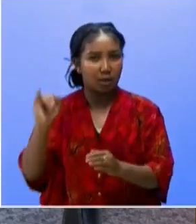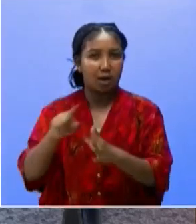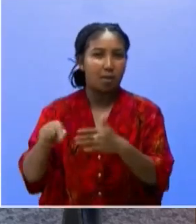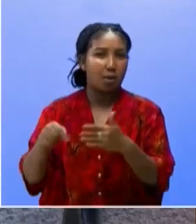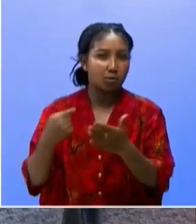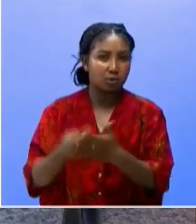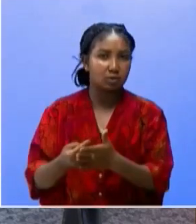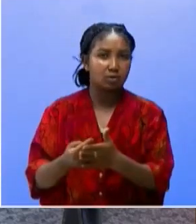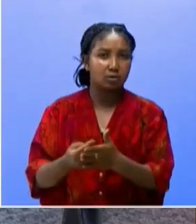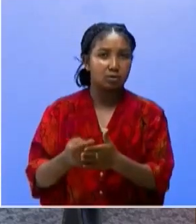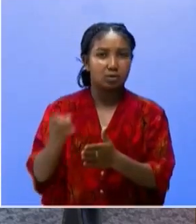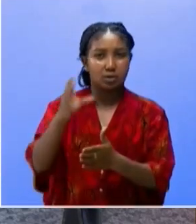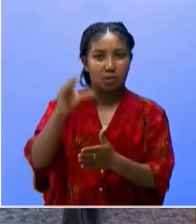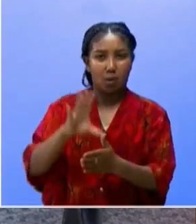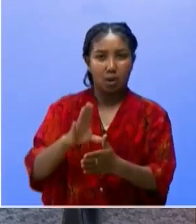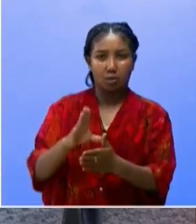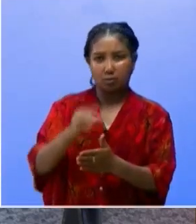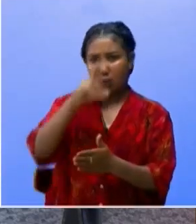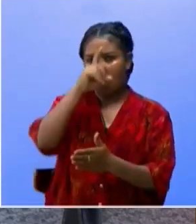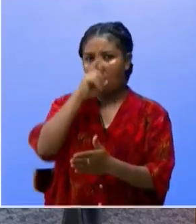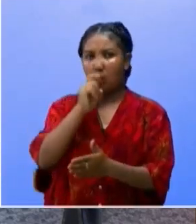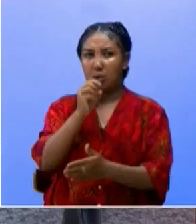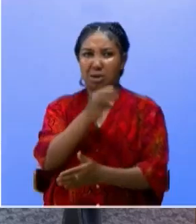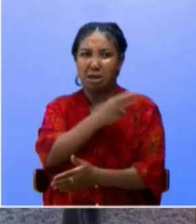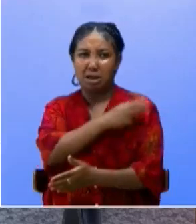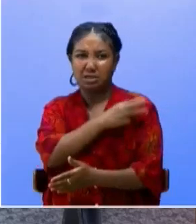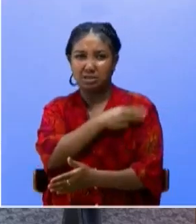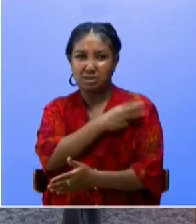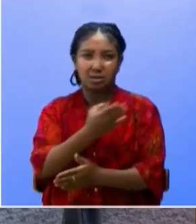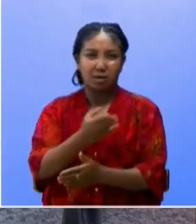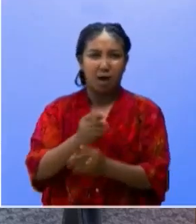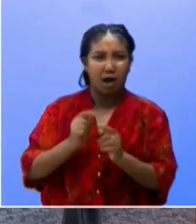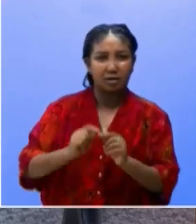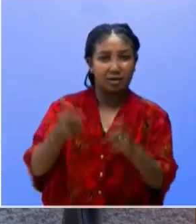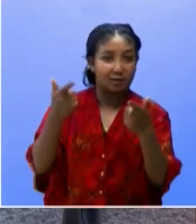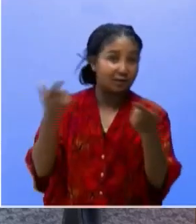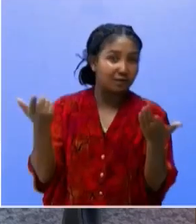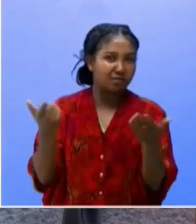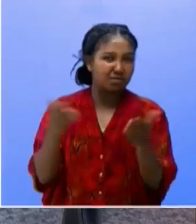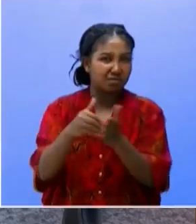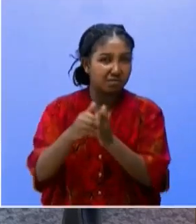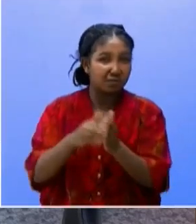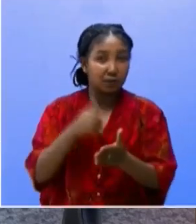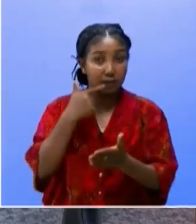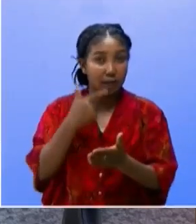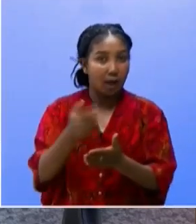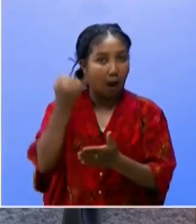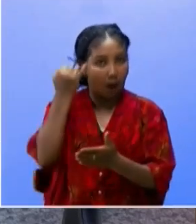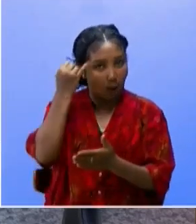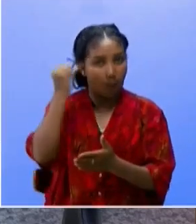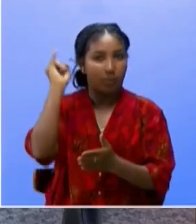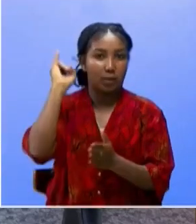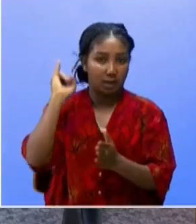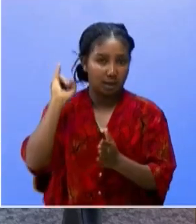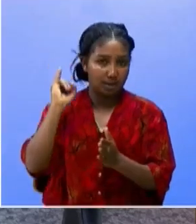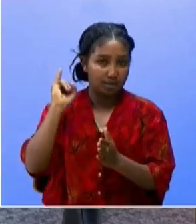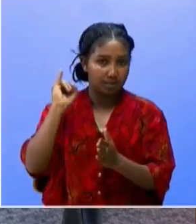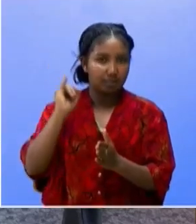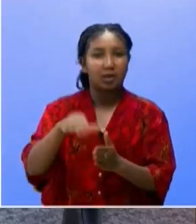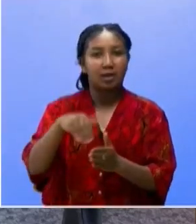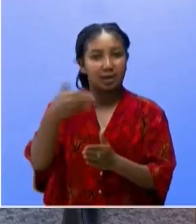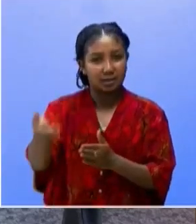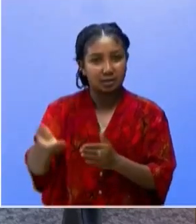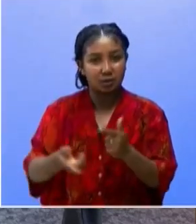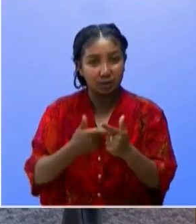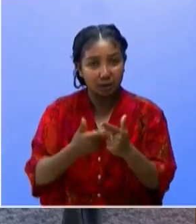all, when you say someone intelligent, lazy, clever, active, yes, that is what? An opinion. And the others